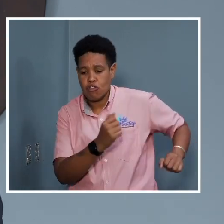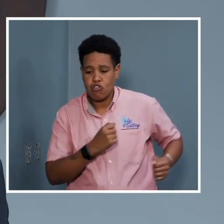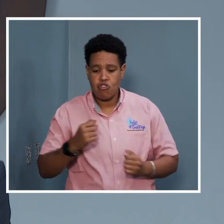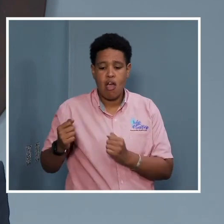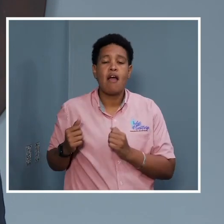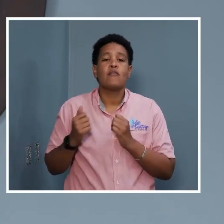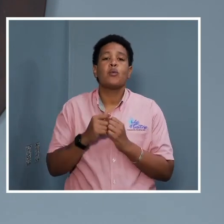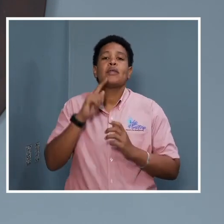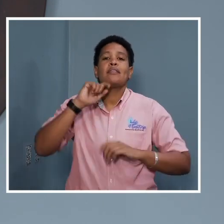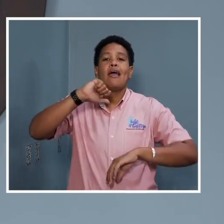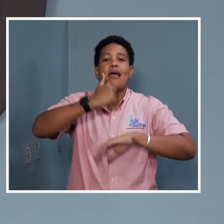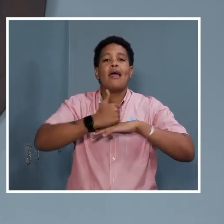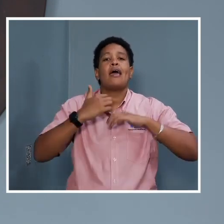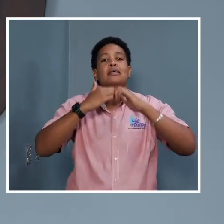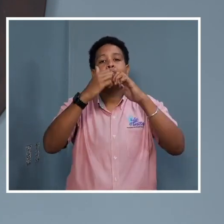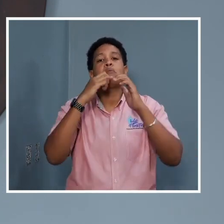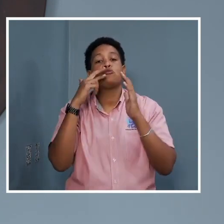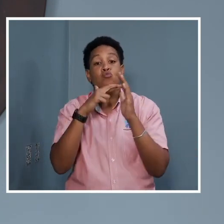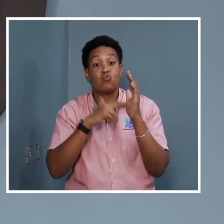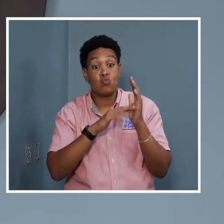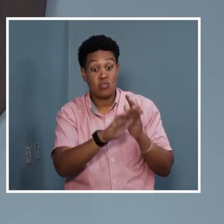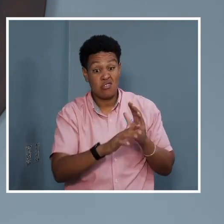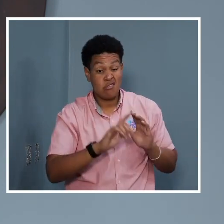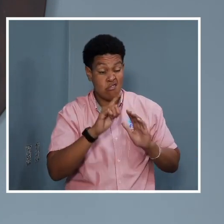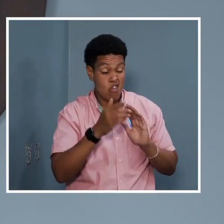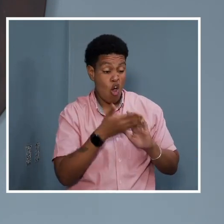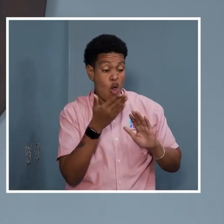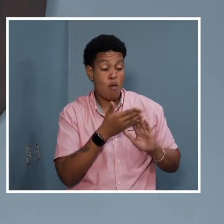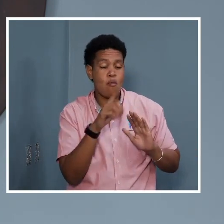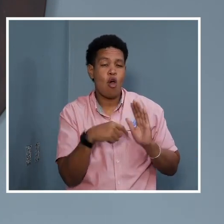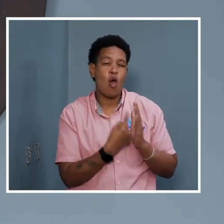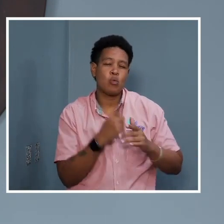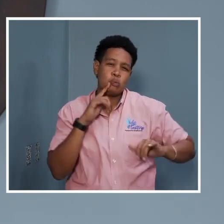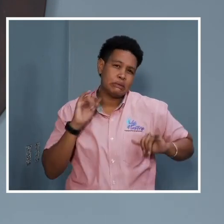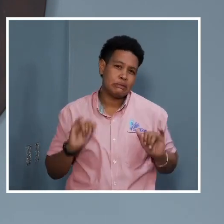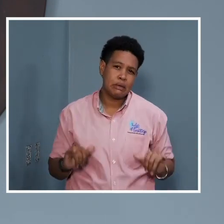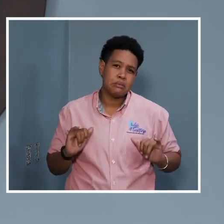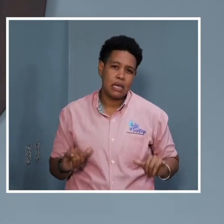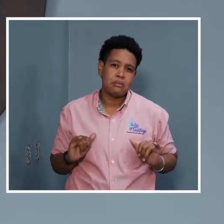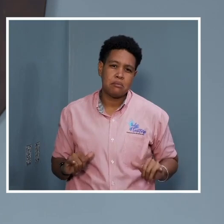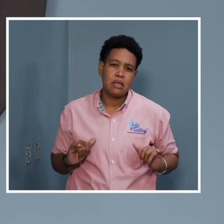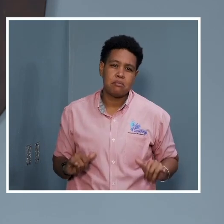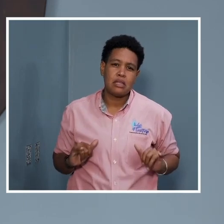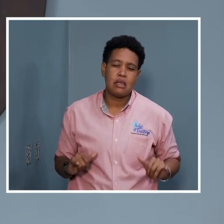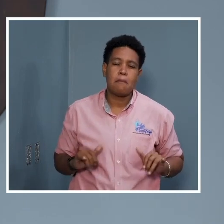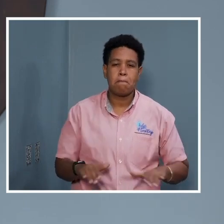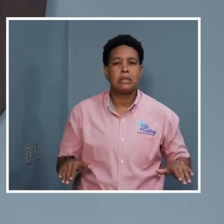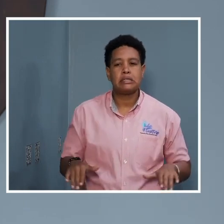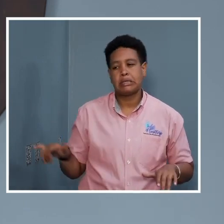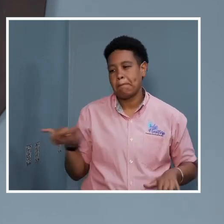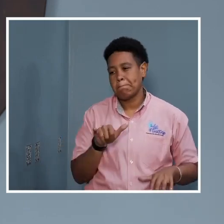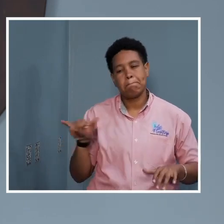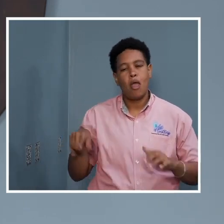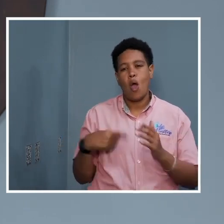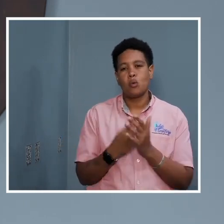established protocols. The operating hours will remain the same as for